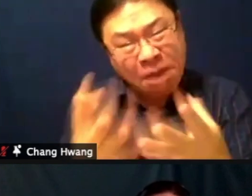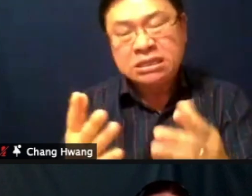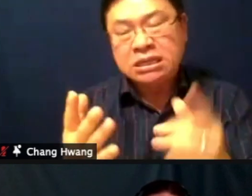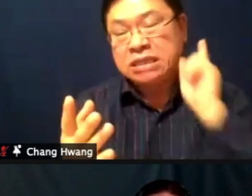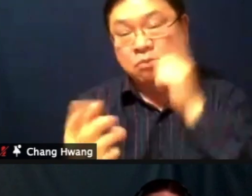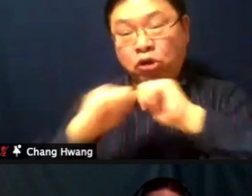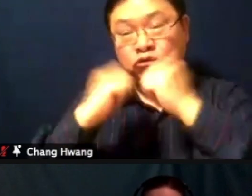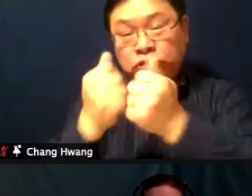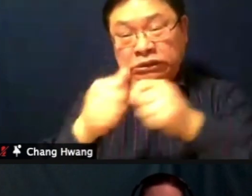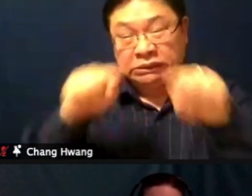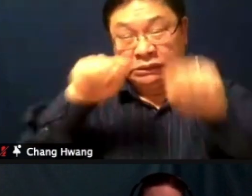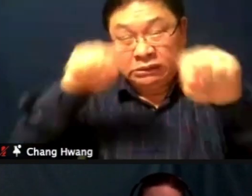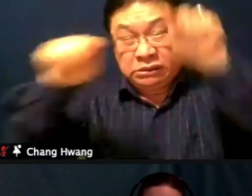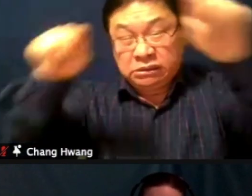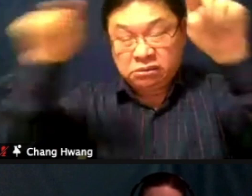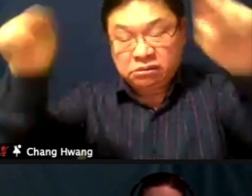them.